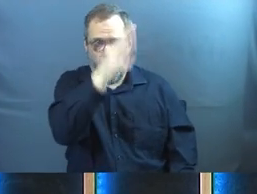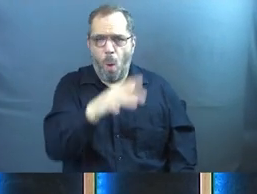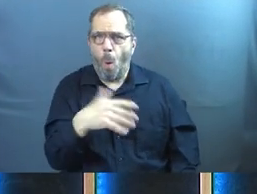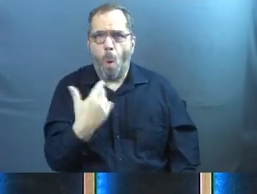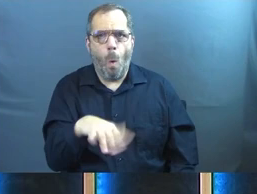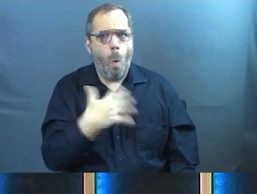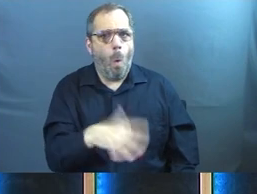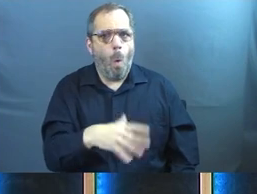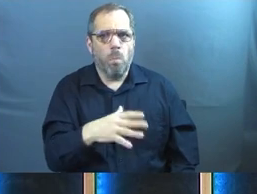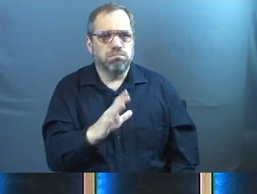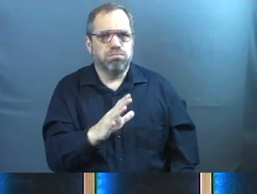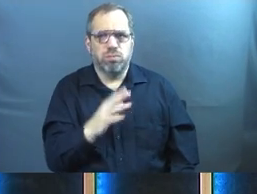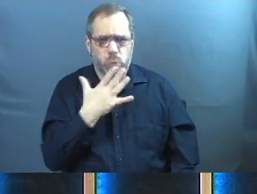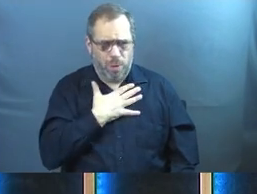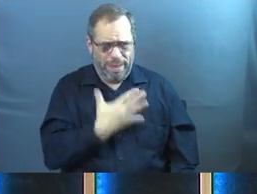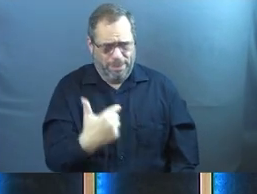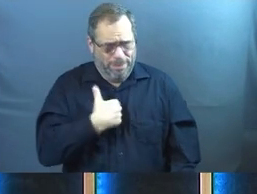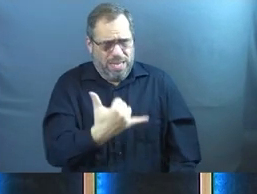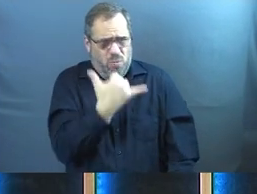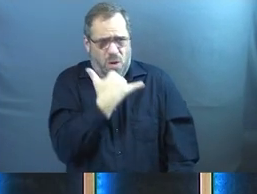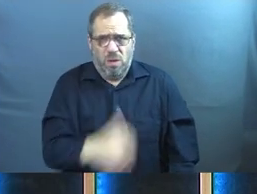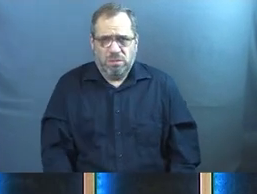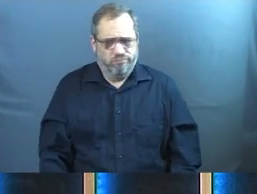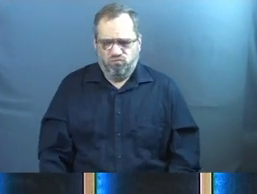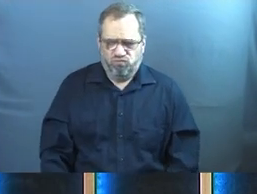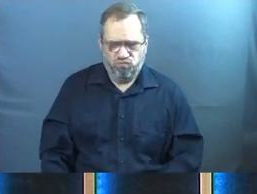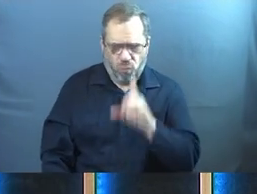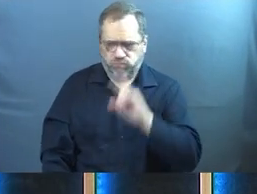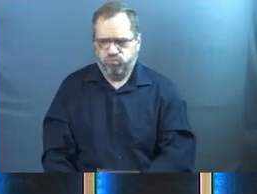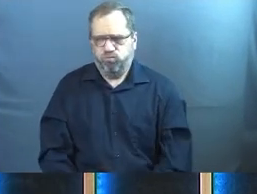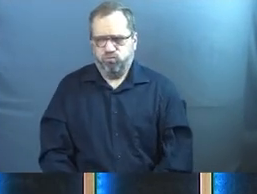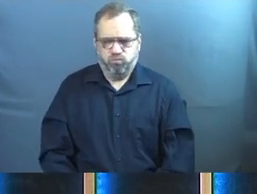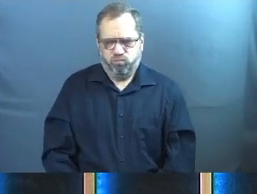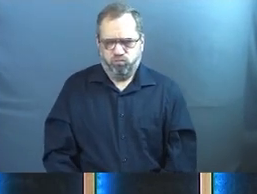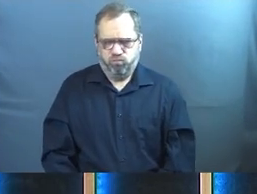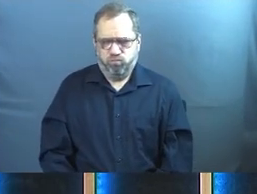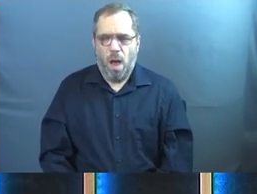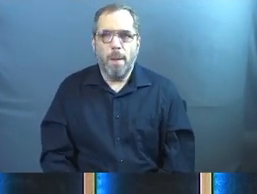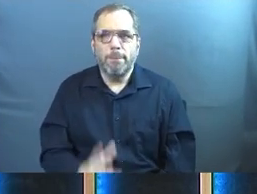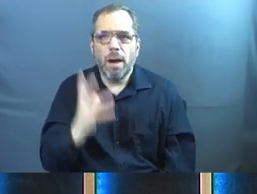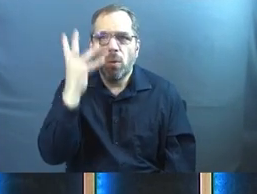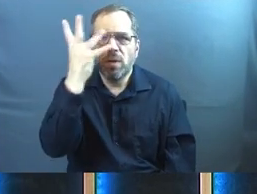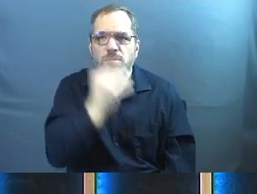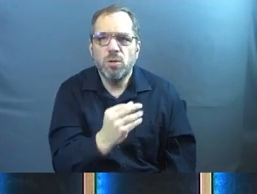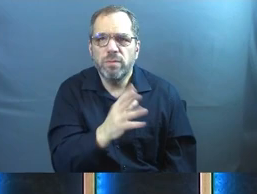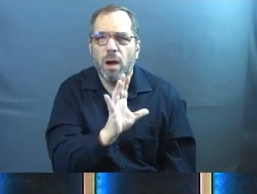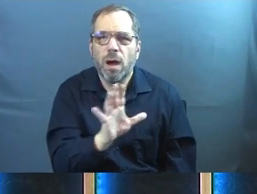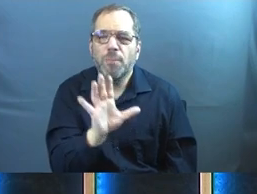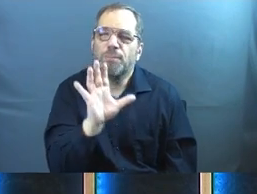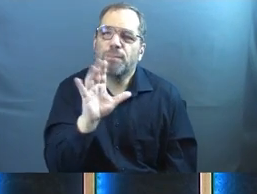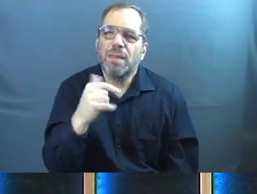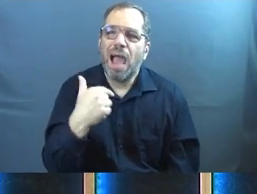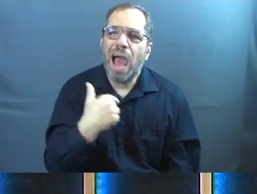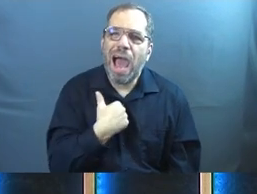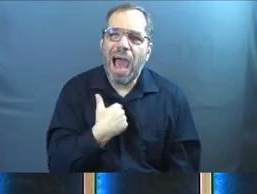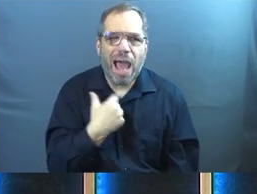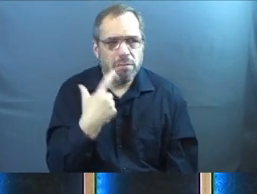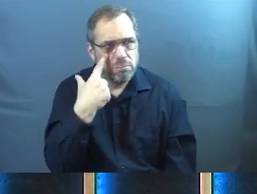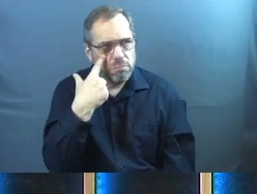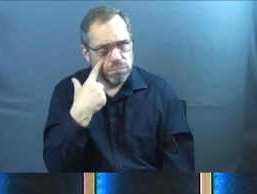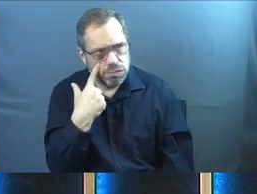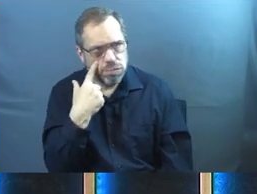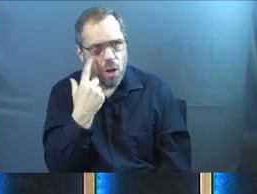massive to admit that you needed something. But here's what's beautiful about it, is I got to